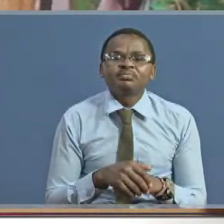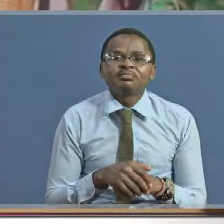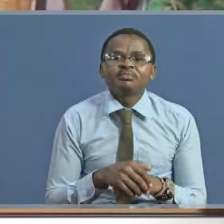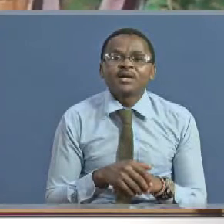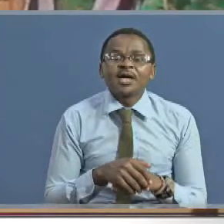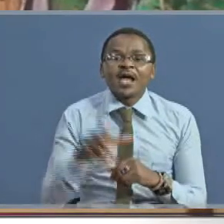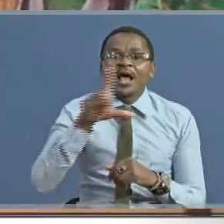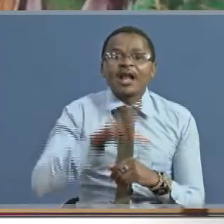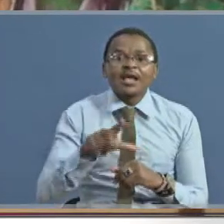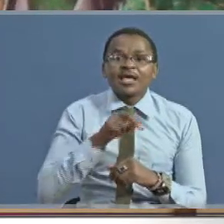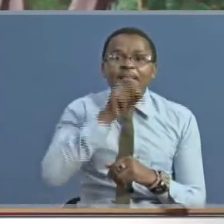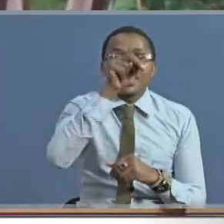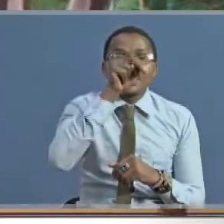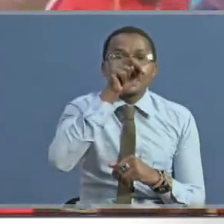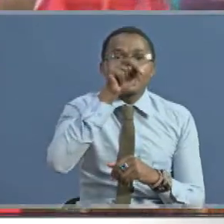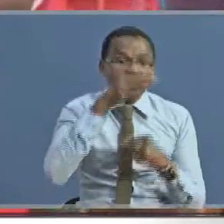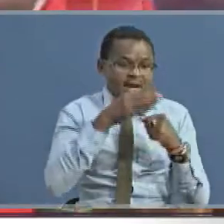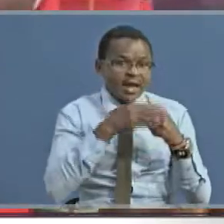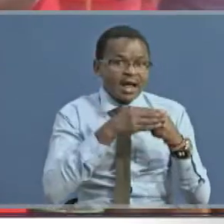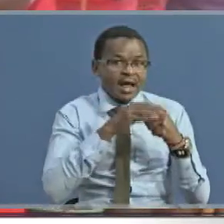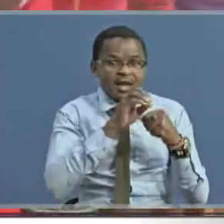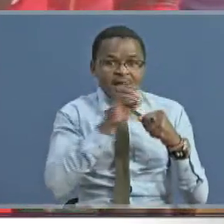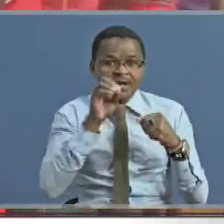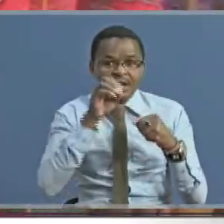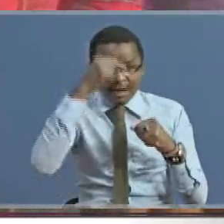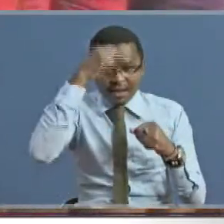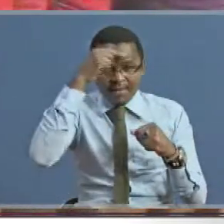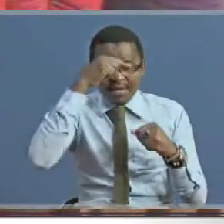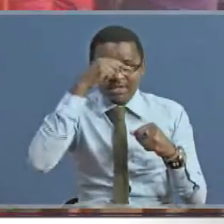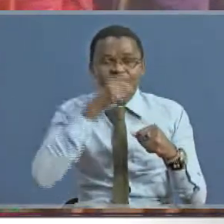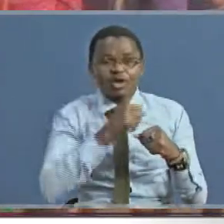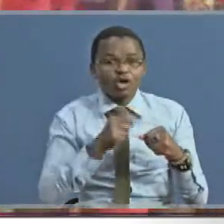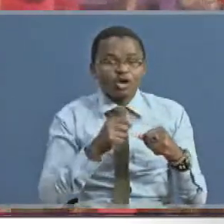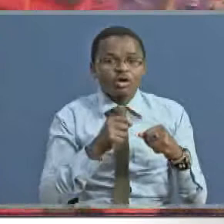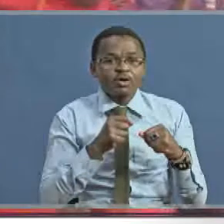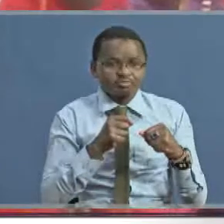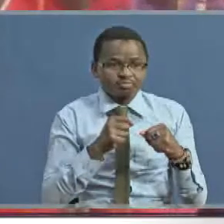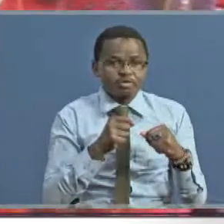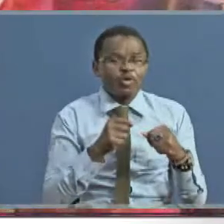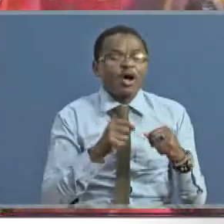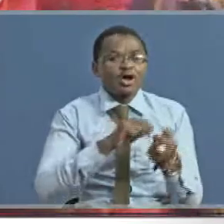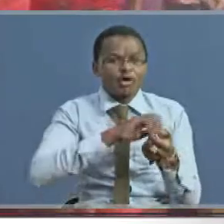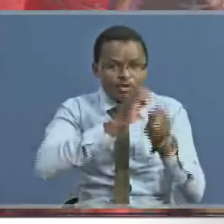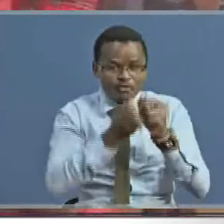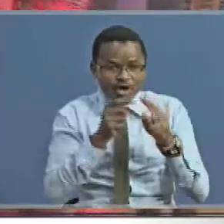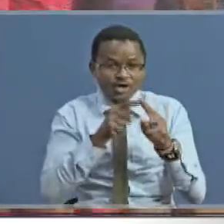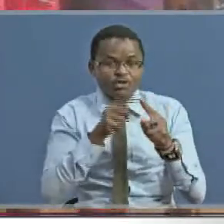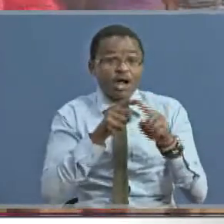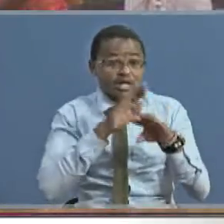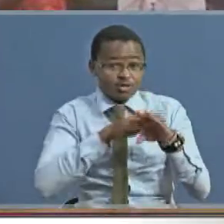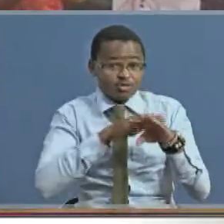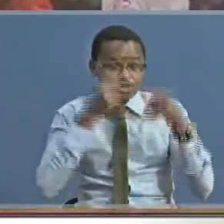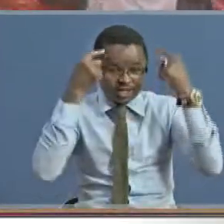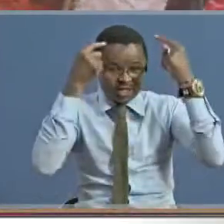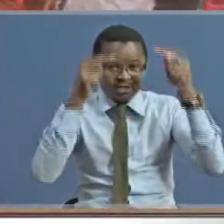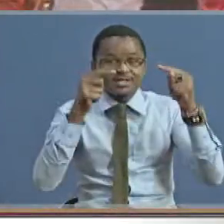In Laikipia North Constituency, 900 young Maasai elders will soon turn into elders after a successful training.